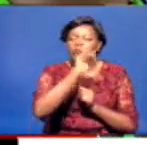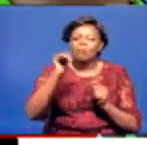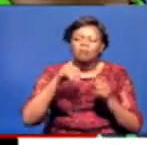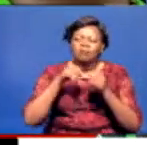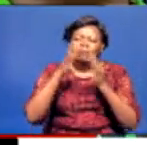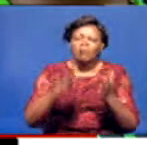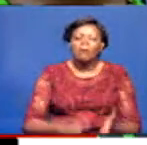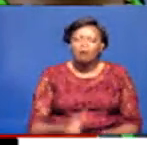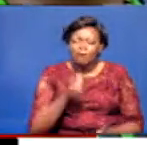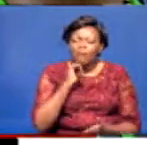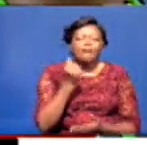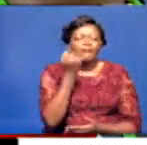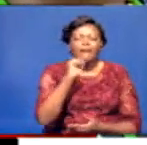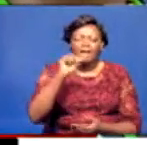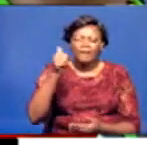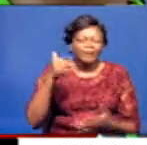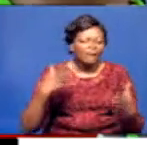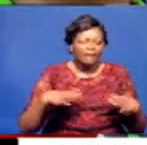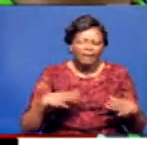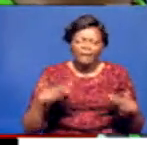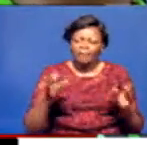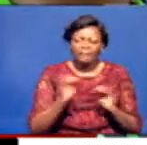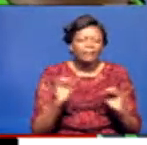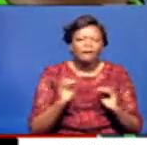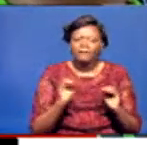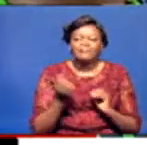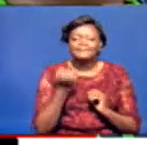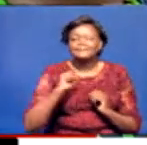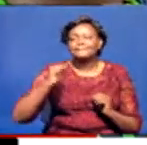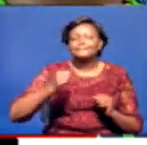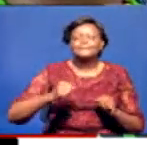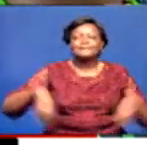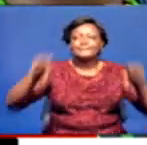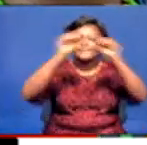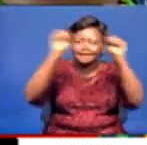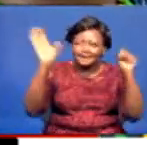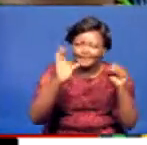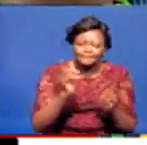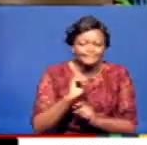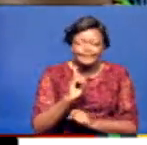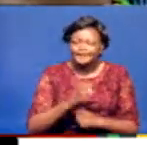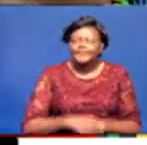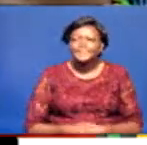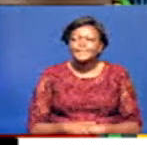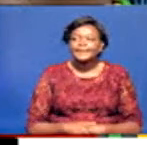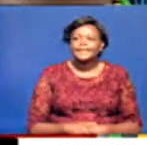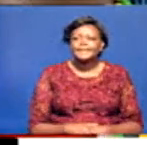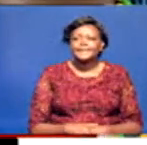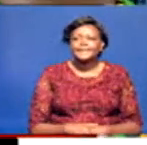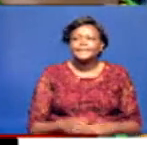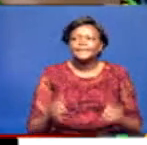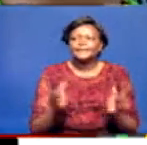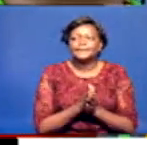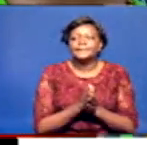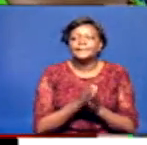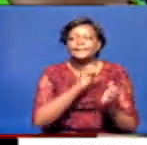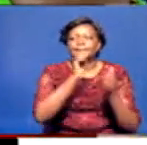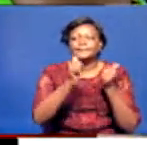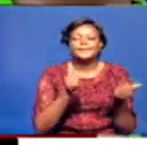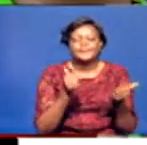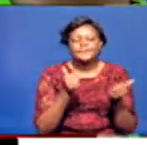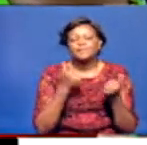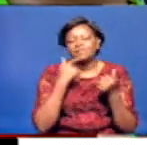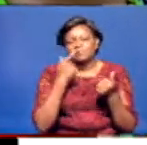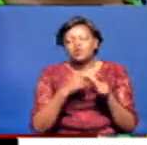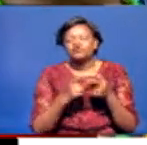abuses at other campaign presidential candidates. and the rest will be told. And with these few